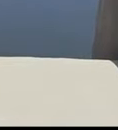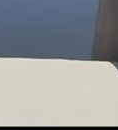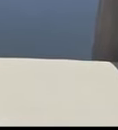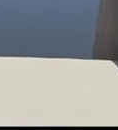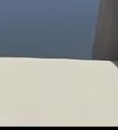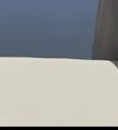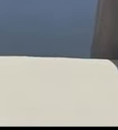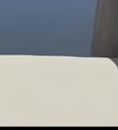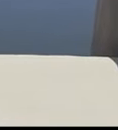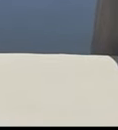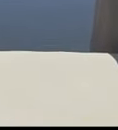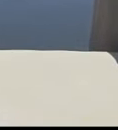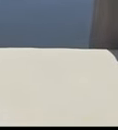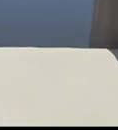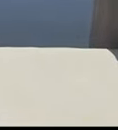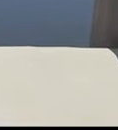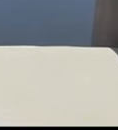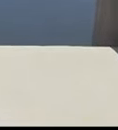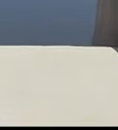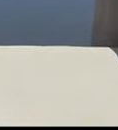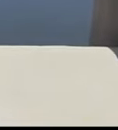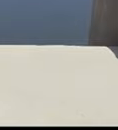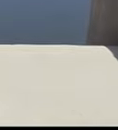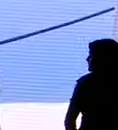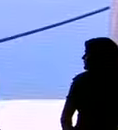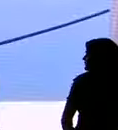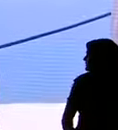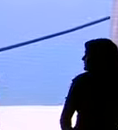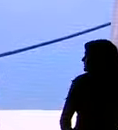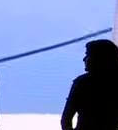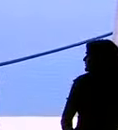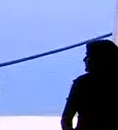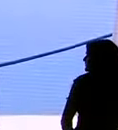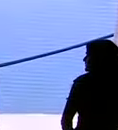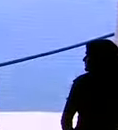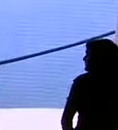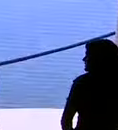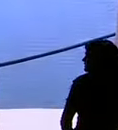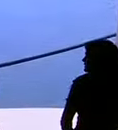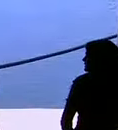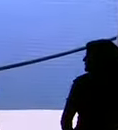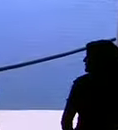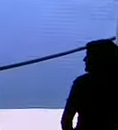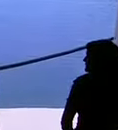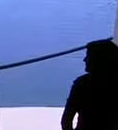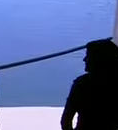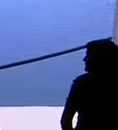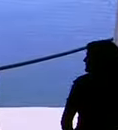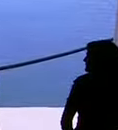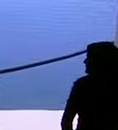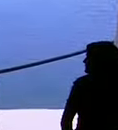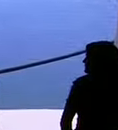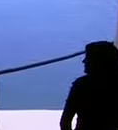World competition because it would provide an opportunity for me to demonstrate to the world that people with extra